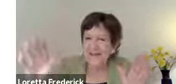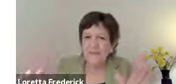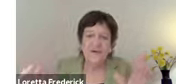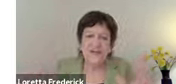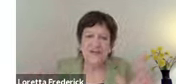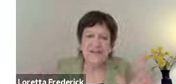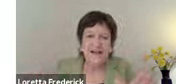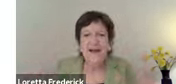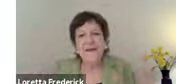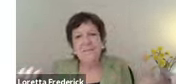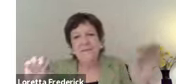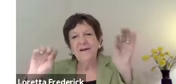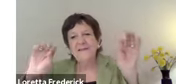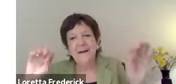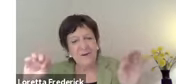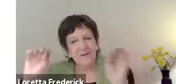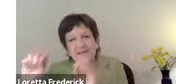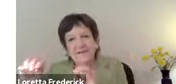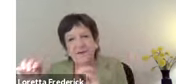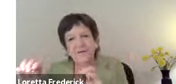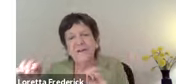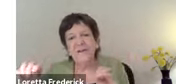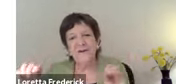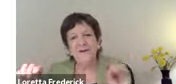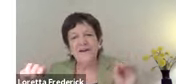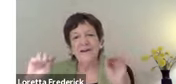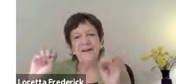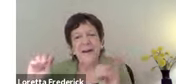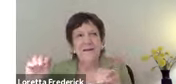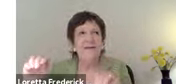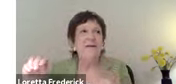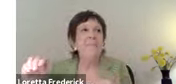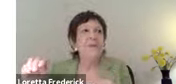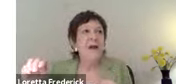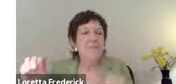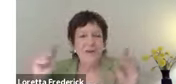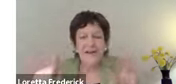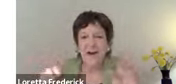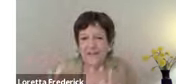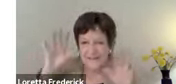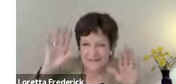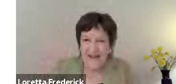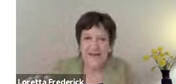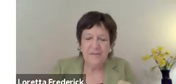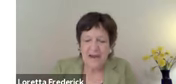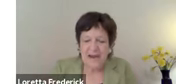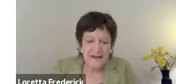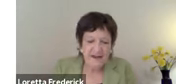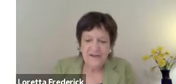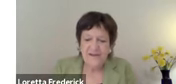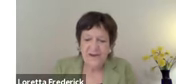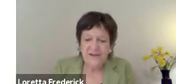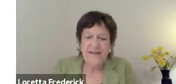the detailed worksheets, and then summarizing what we learned and putting it on this landing